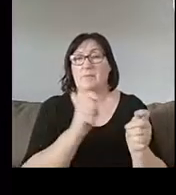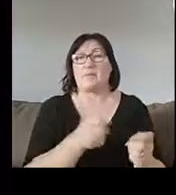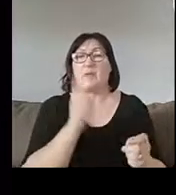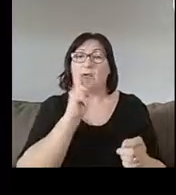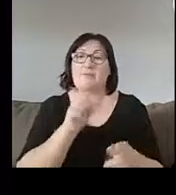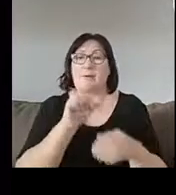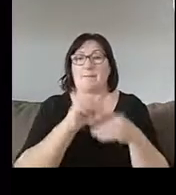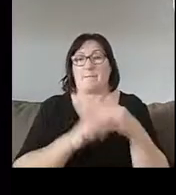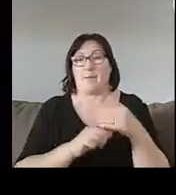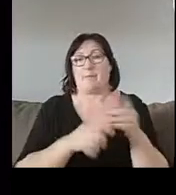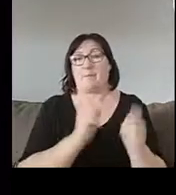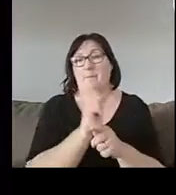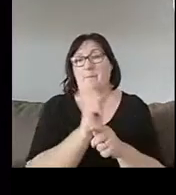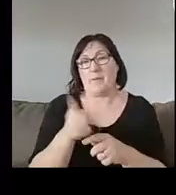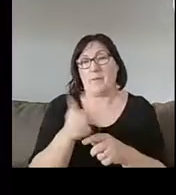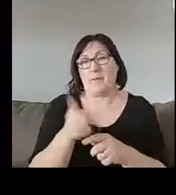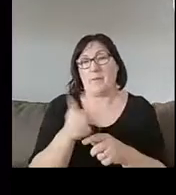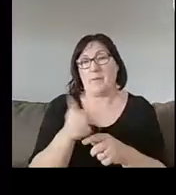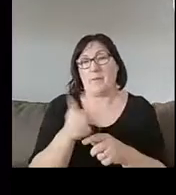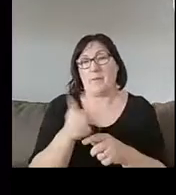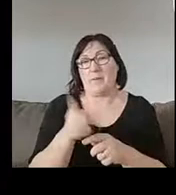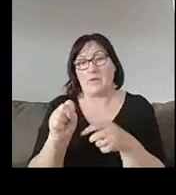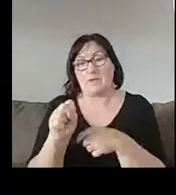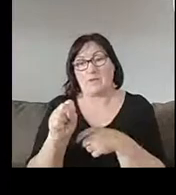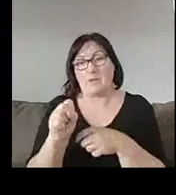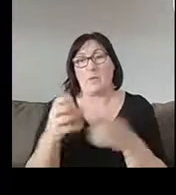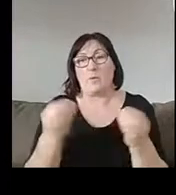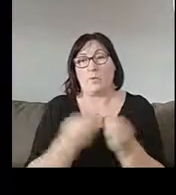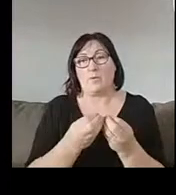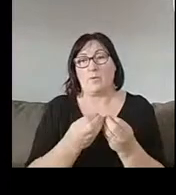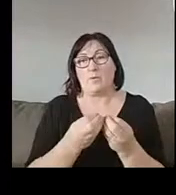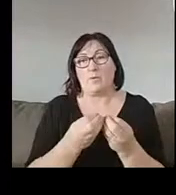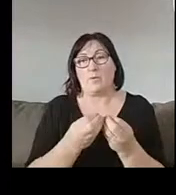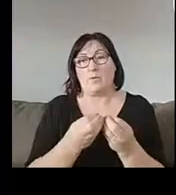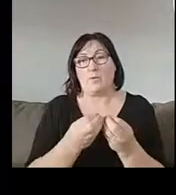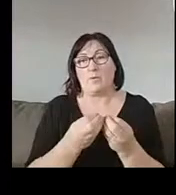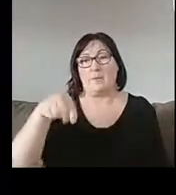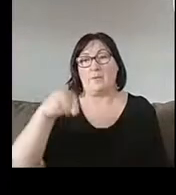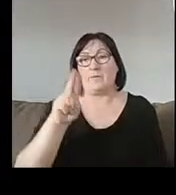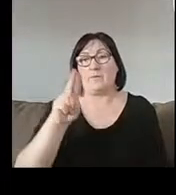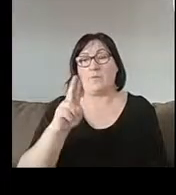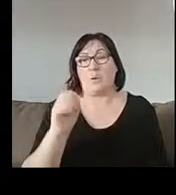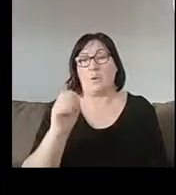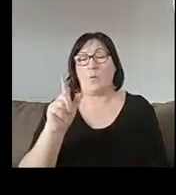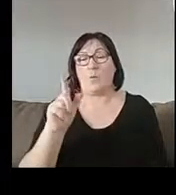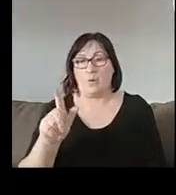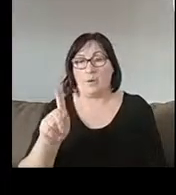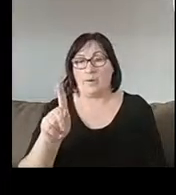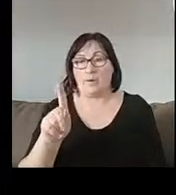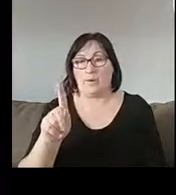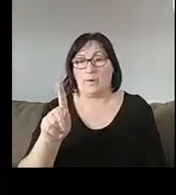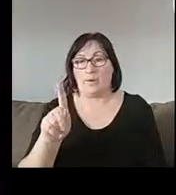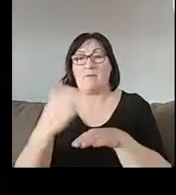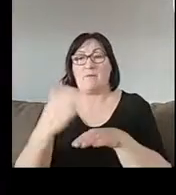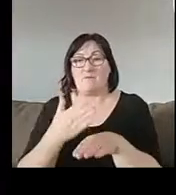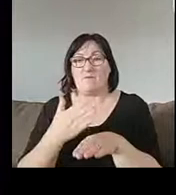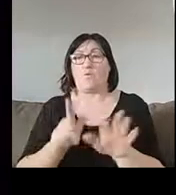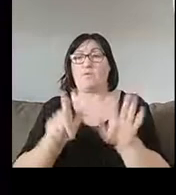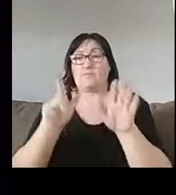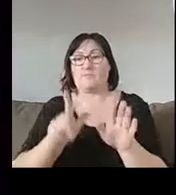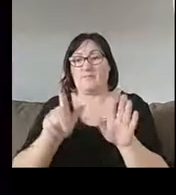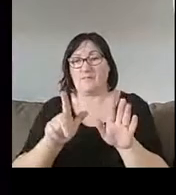SARS with the EMP 201 before the 7th of the following month. Once again, if your